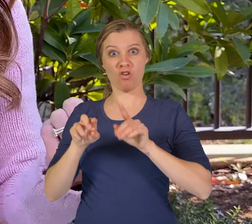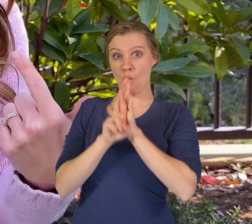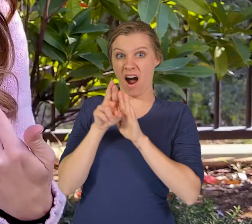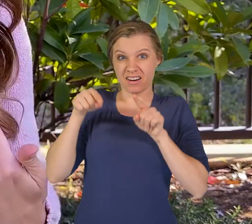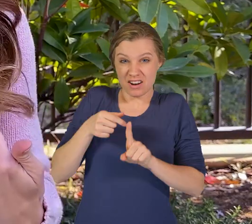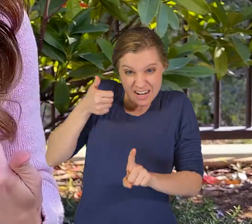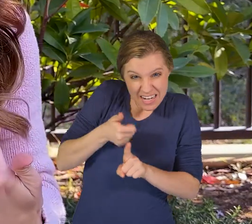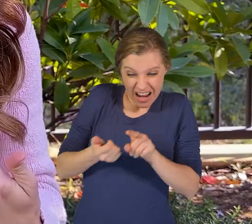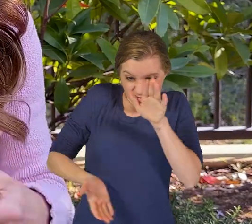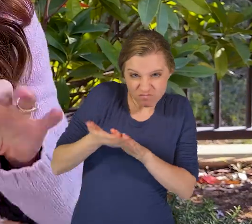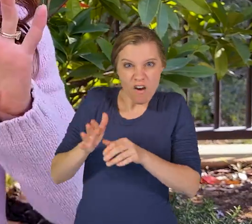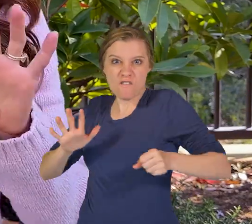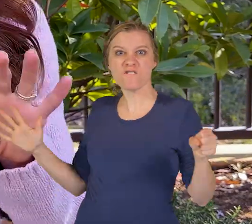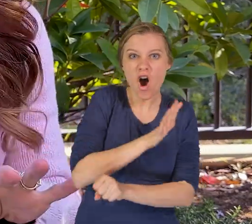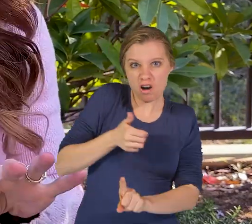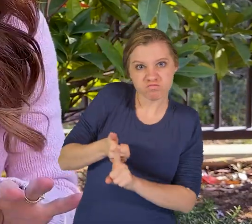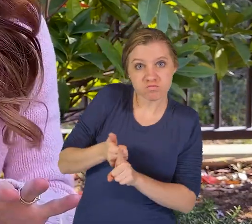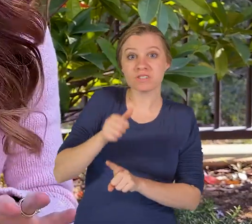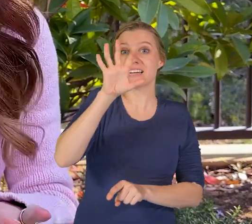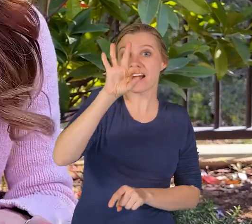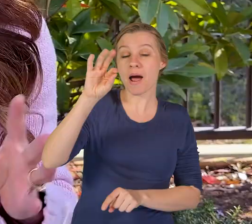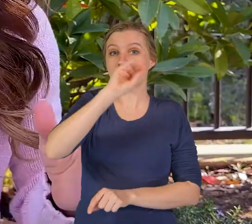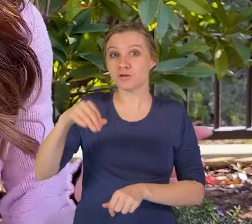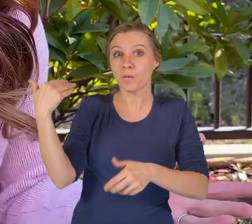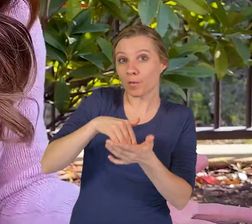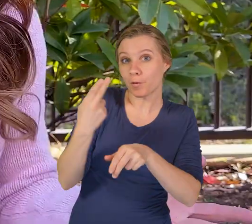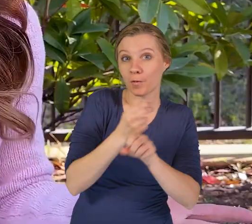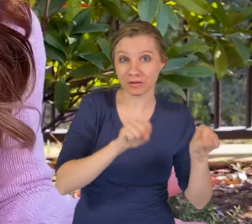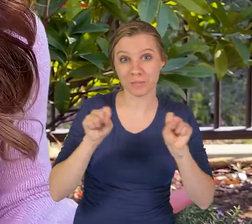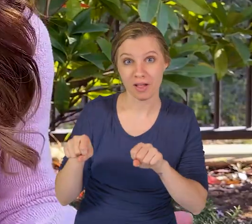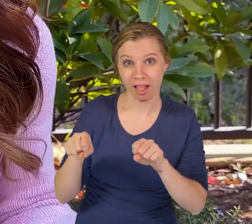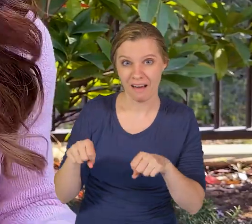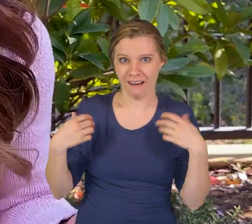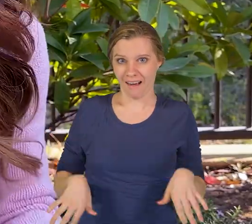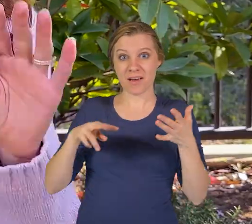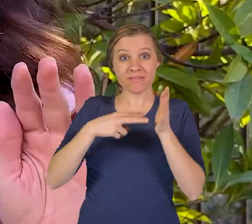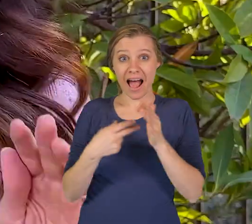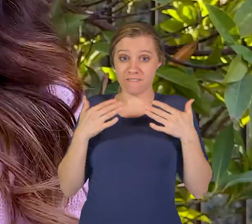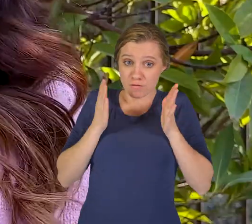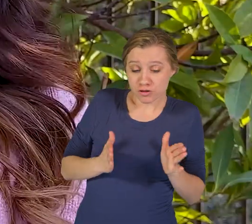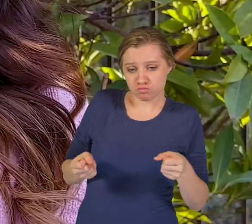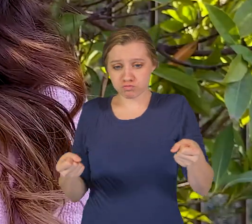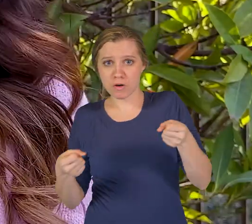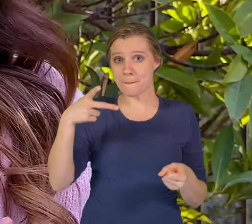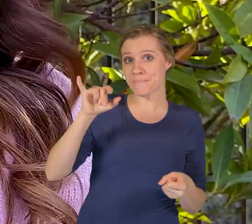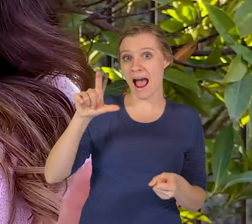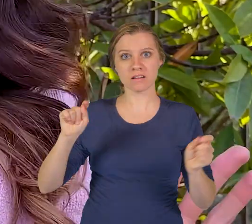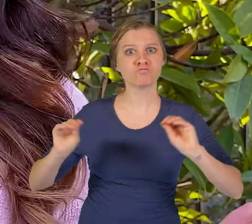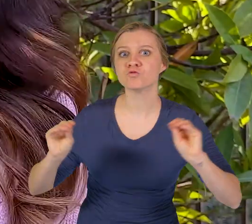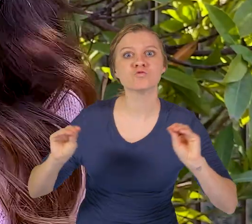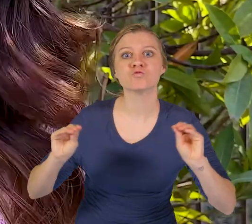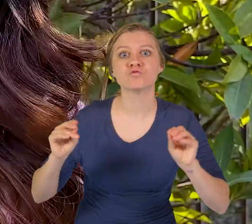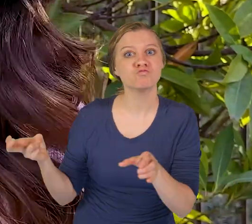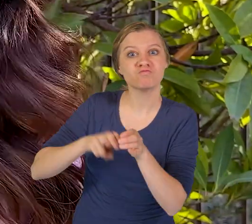the rocket we'll be flying in is fully autonomous and 99% reusable. This means there are